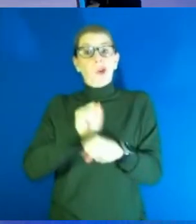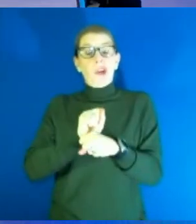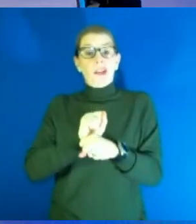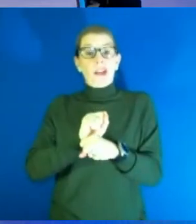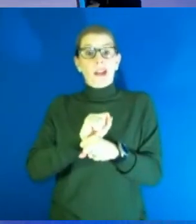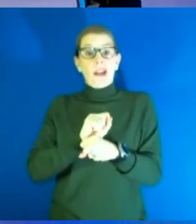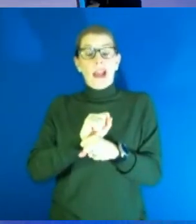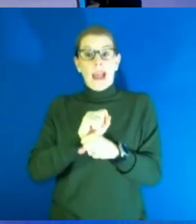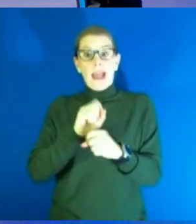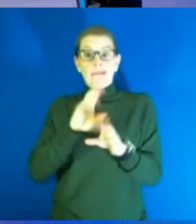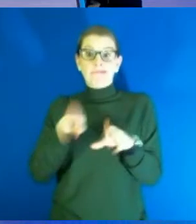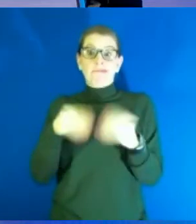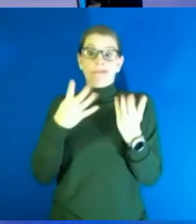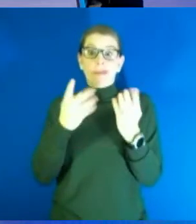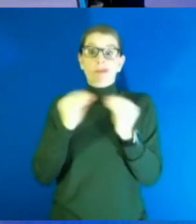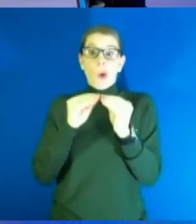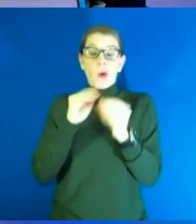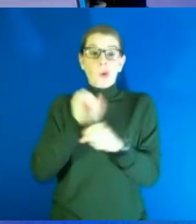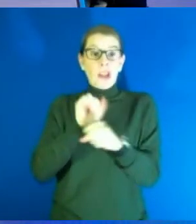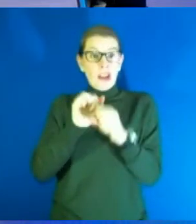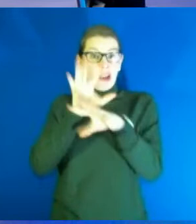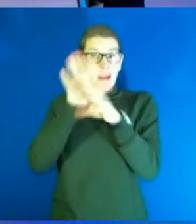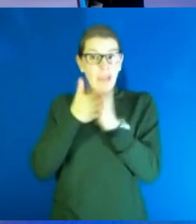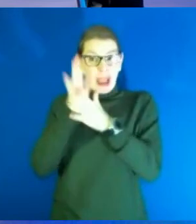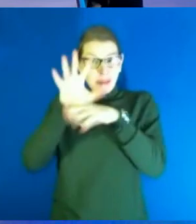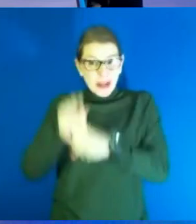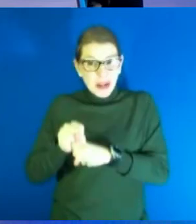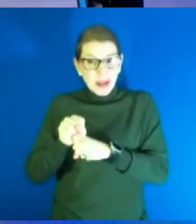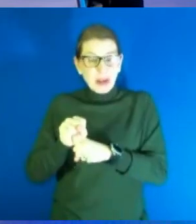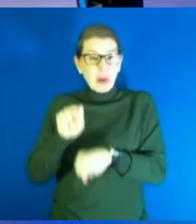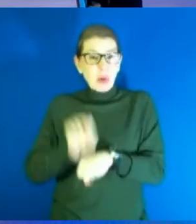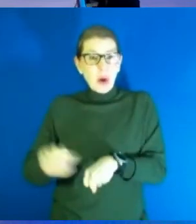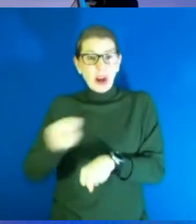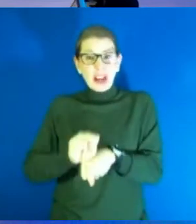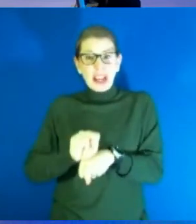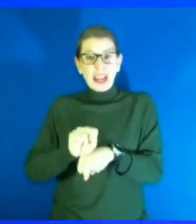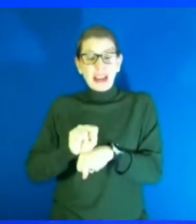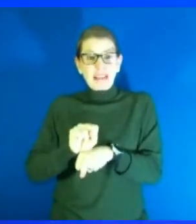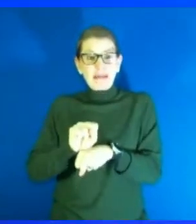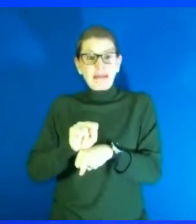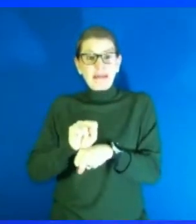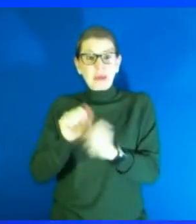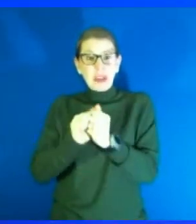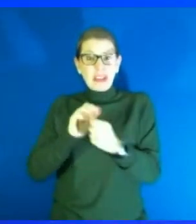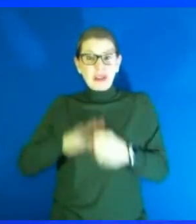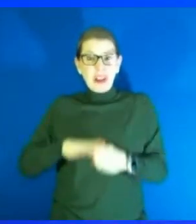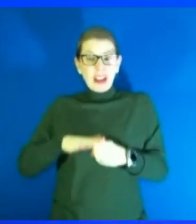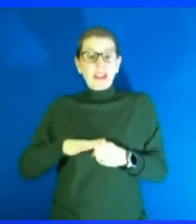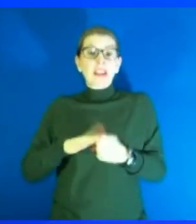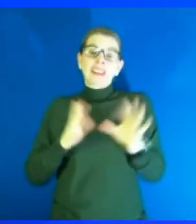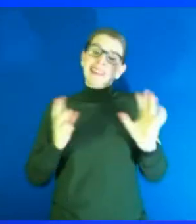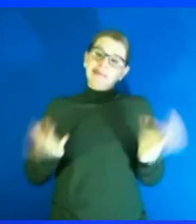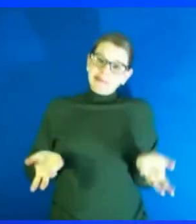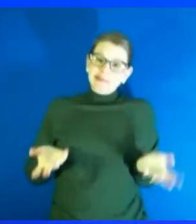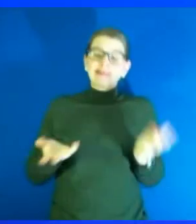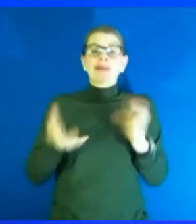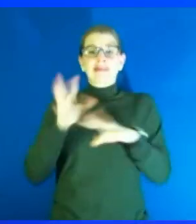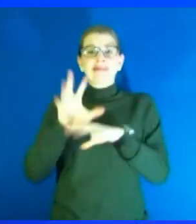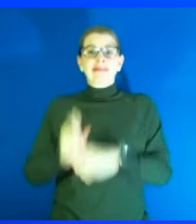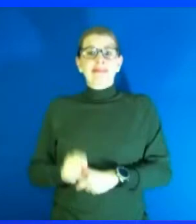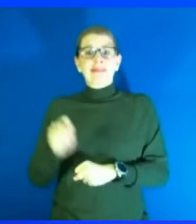more. But do you get used to this? Do you get used to working under these conditions? I think you just get conditioned.